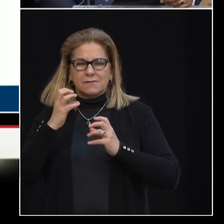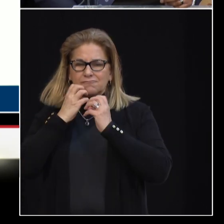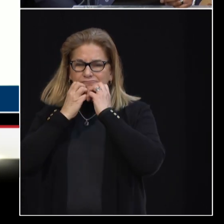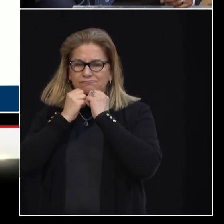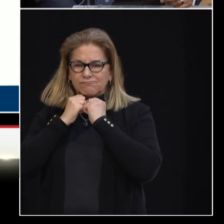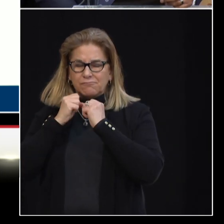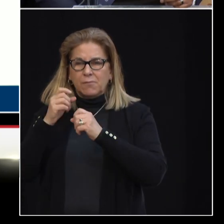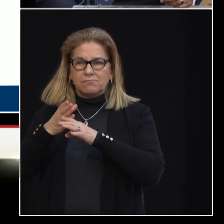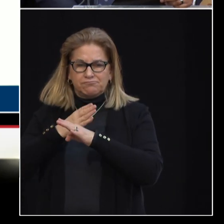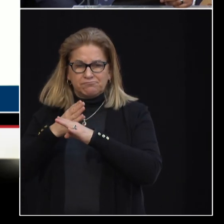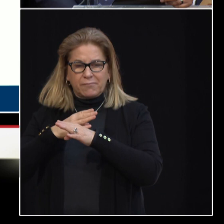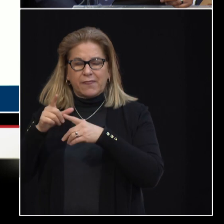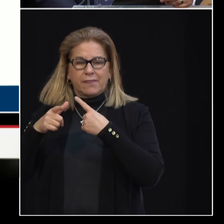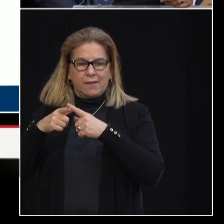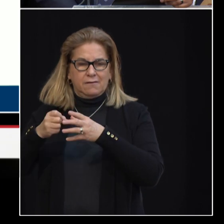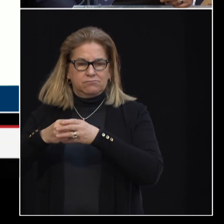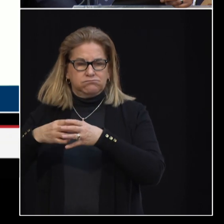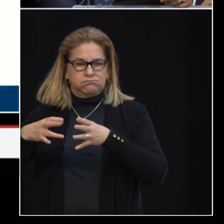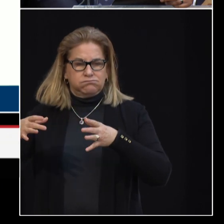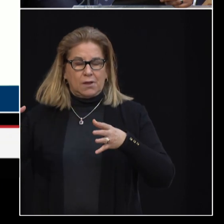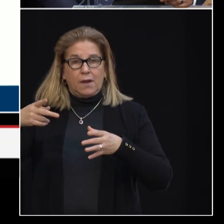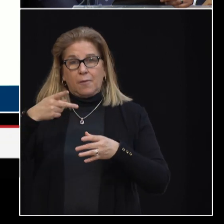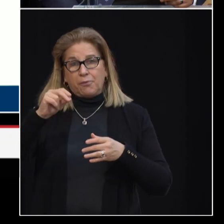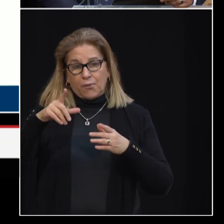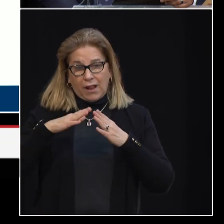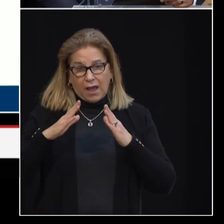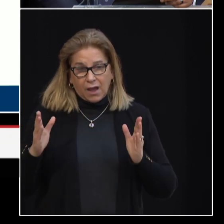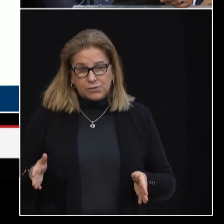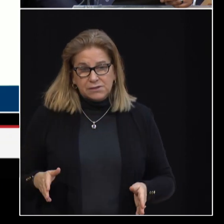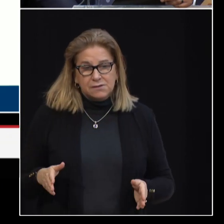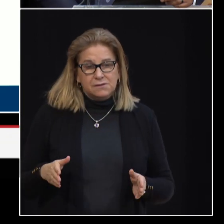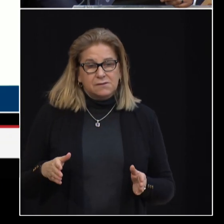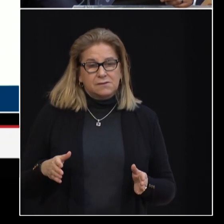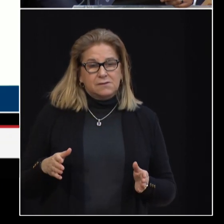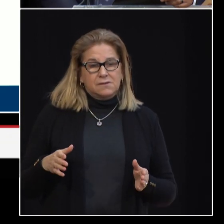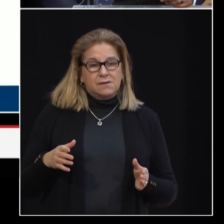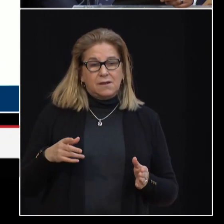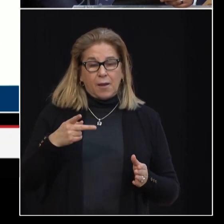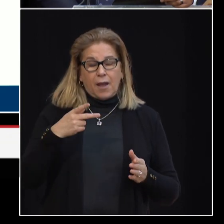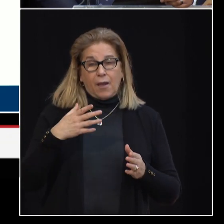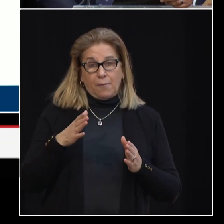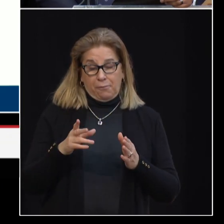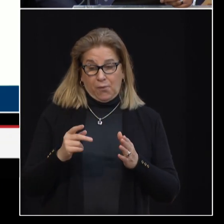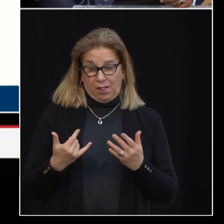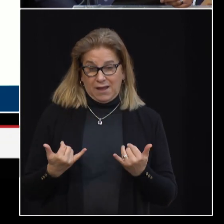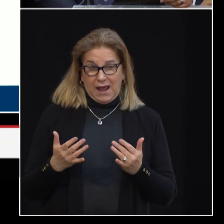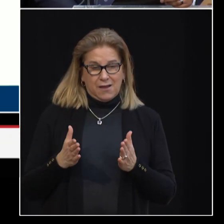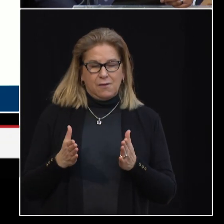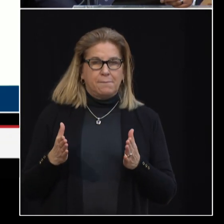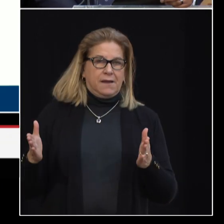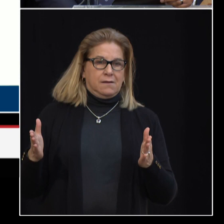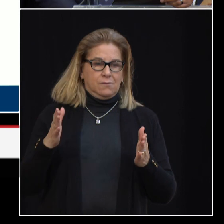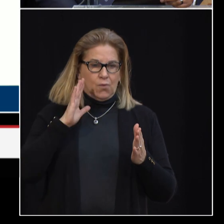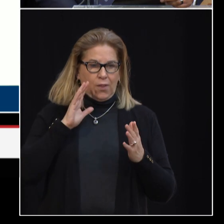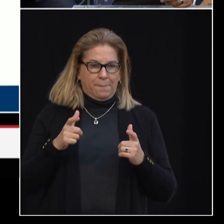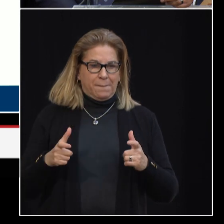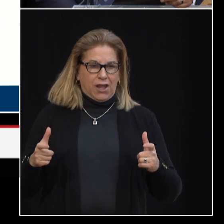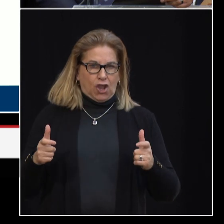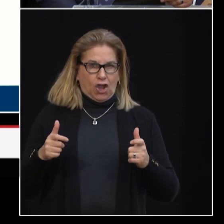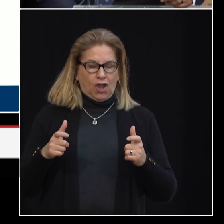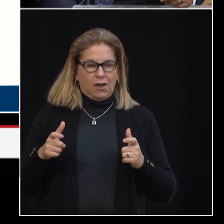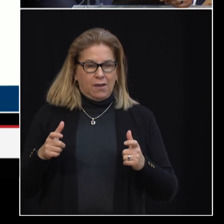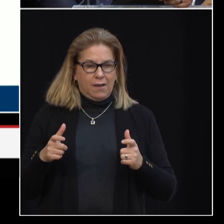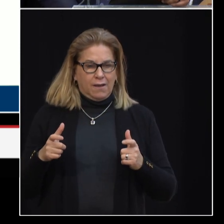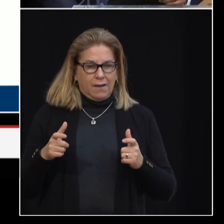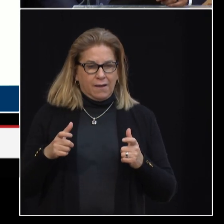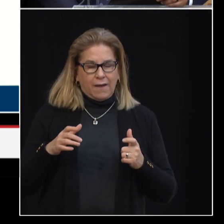and we'll expand it to a 50-meter pool. And also we'll make upgrades to the athletic fields, the sports courts, the playgrounds, and the community